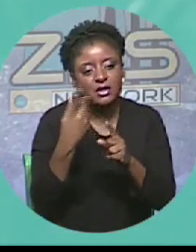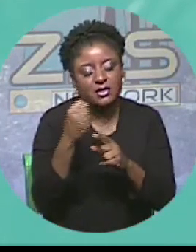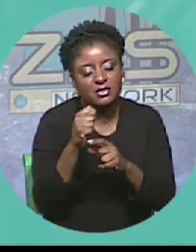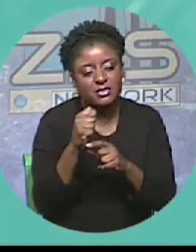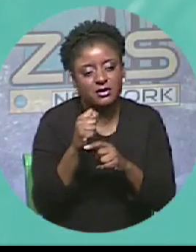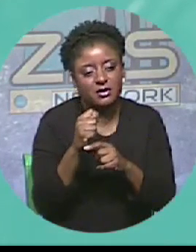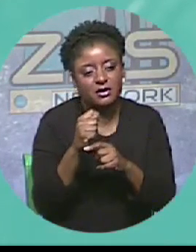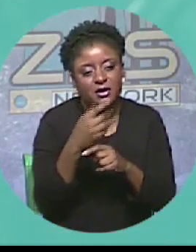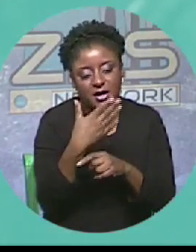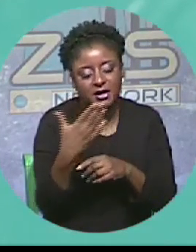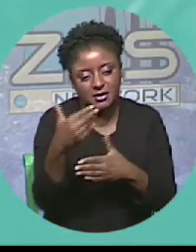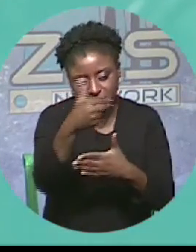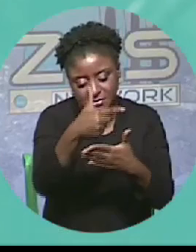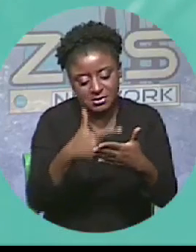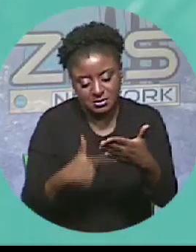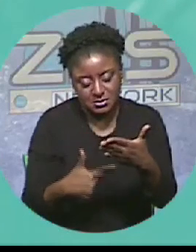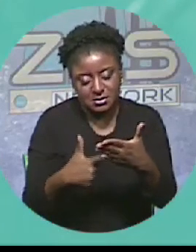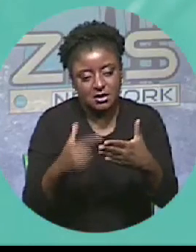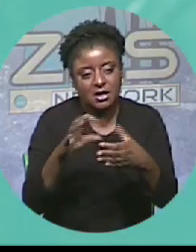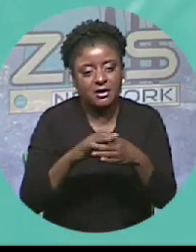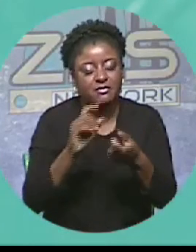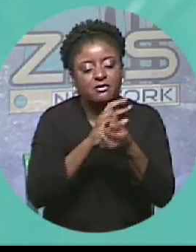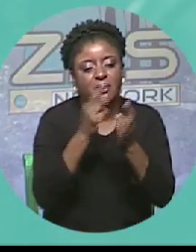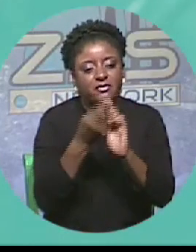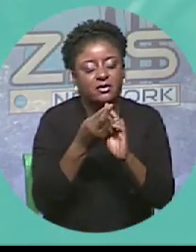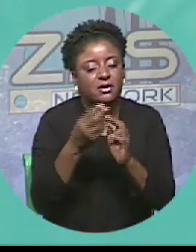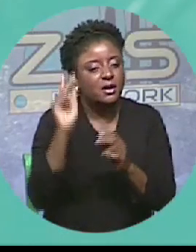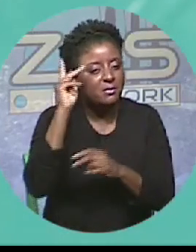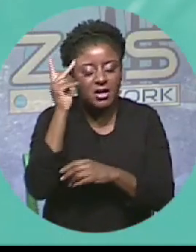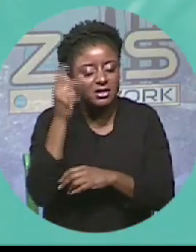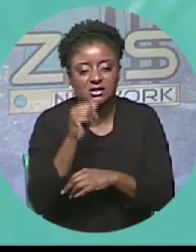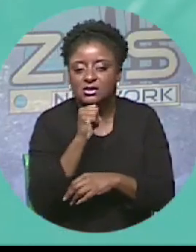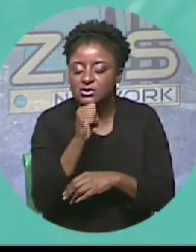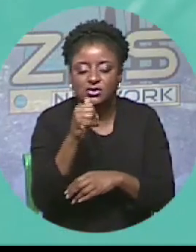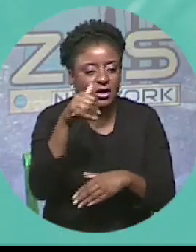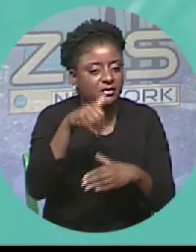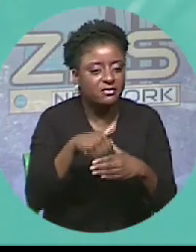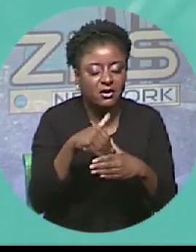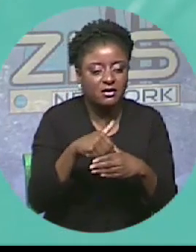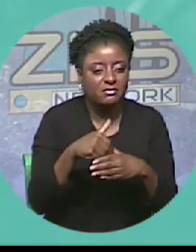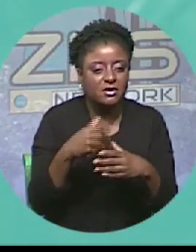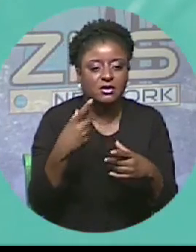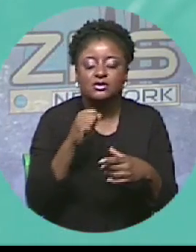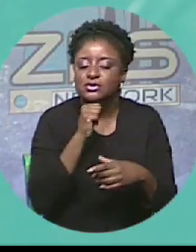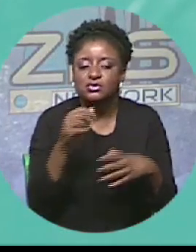to the items in the referendum. I don't think politics have any part to play in this, because it has nothing to do with